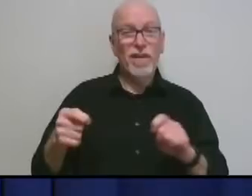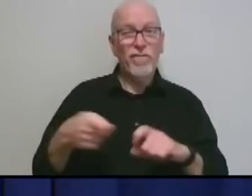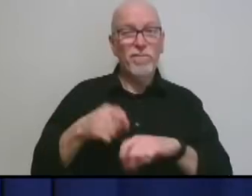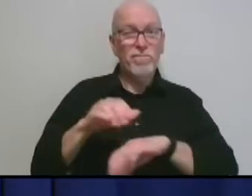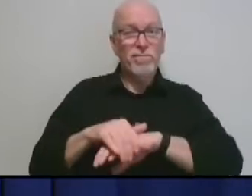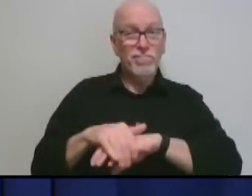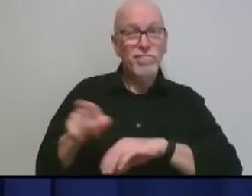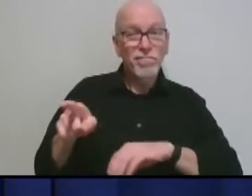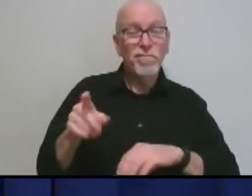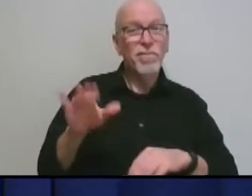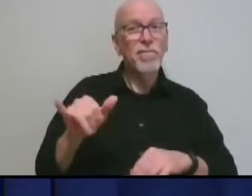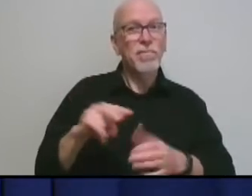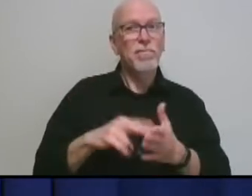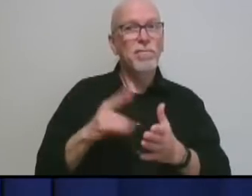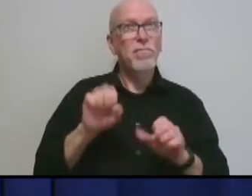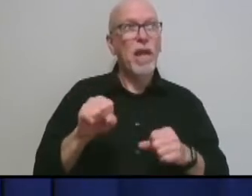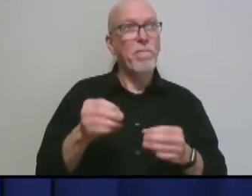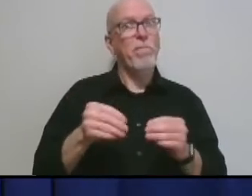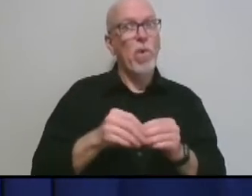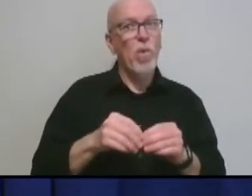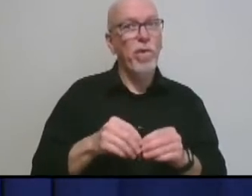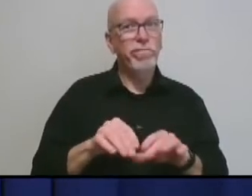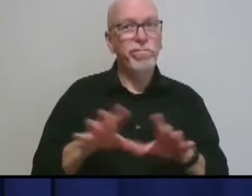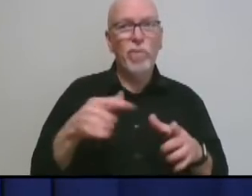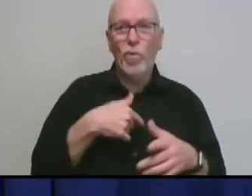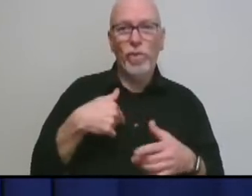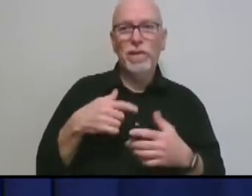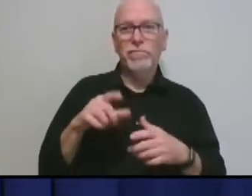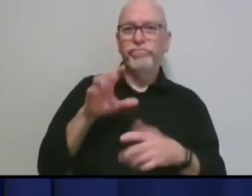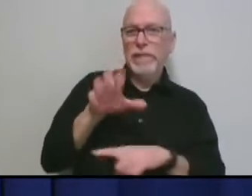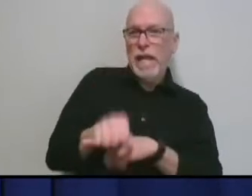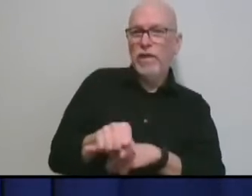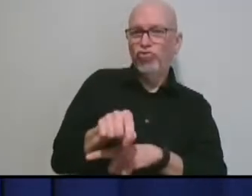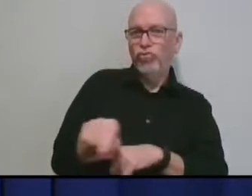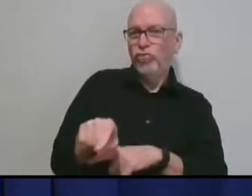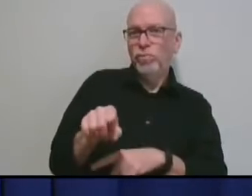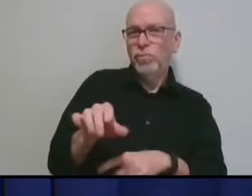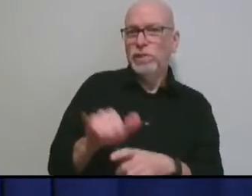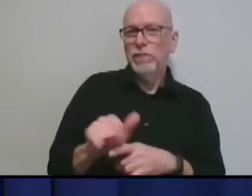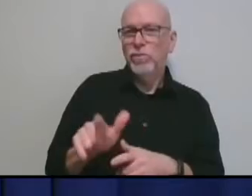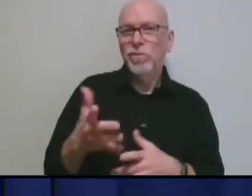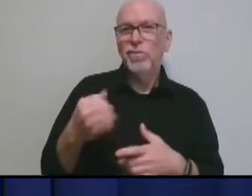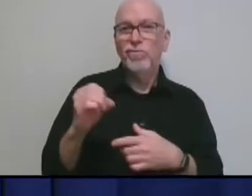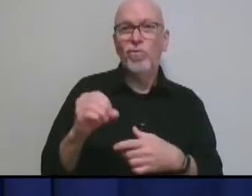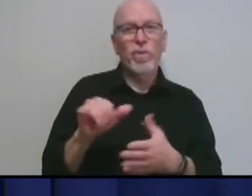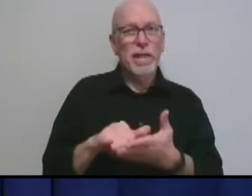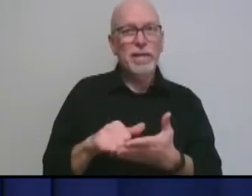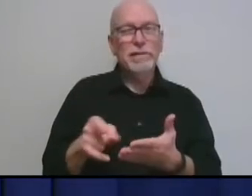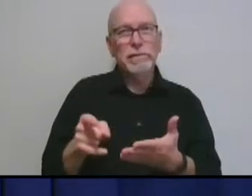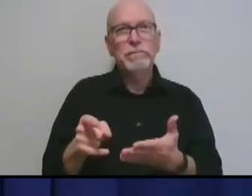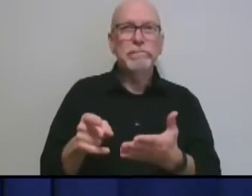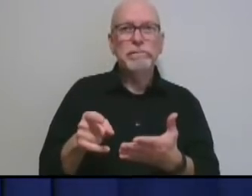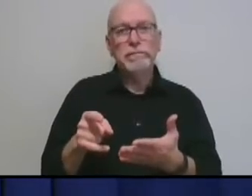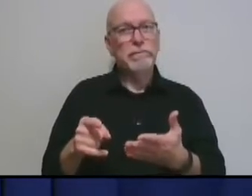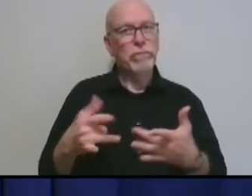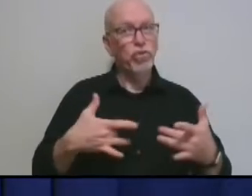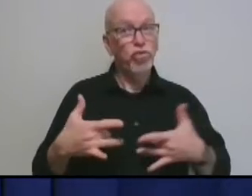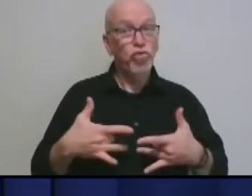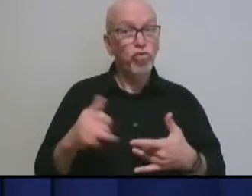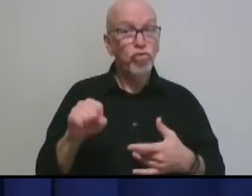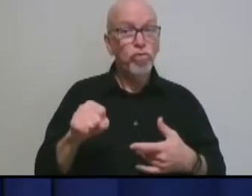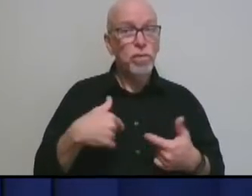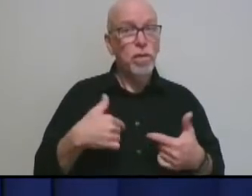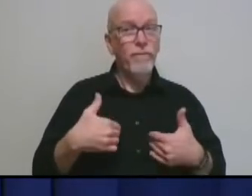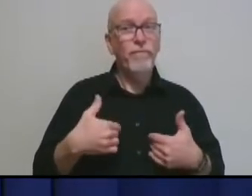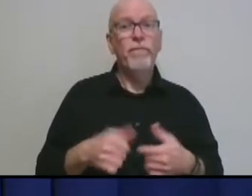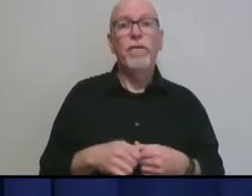represents many more cases that we just have not probably picked up on. So that is an underlying concern that I have,